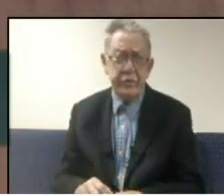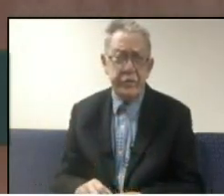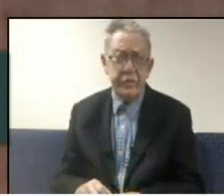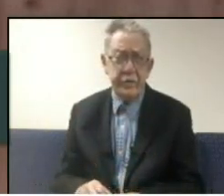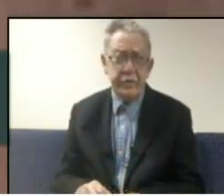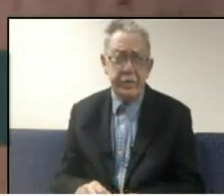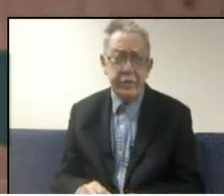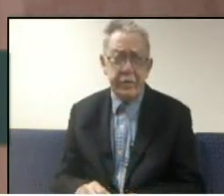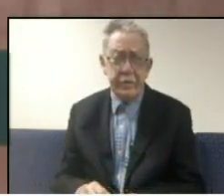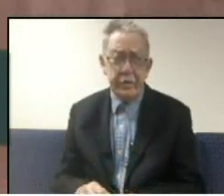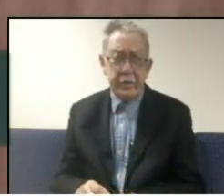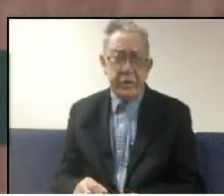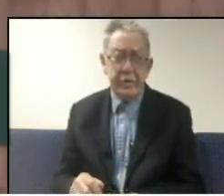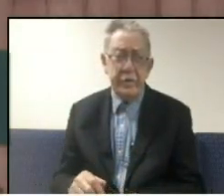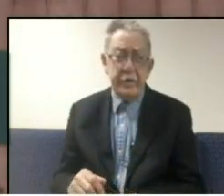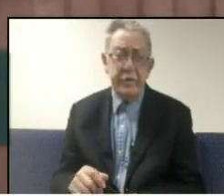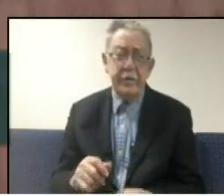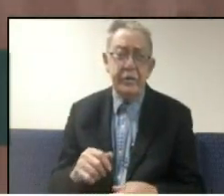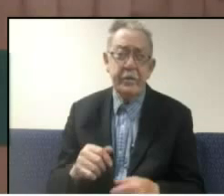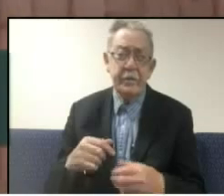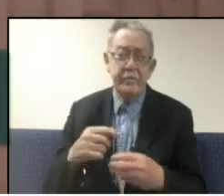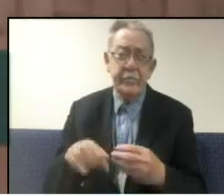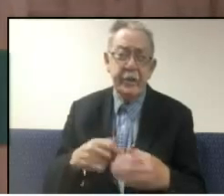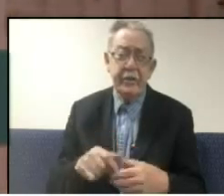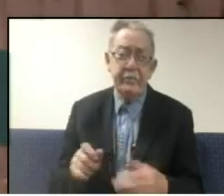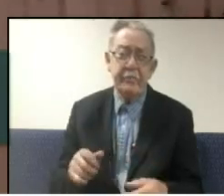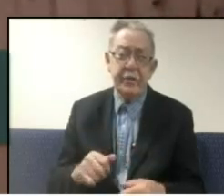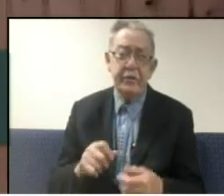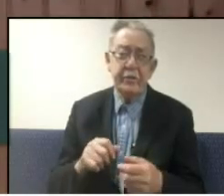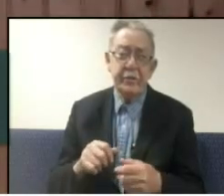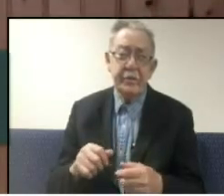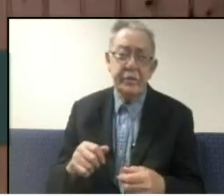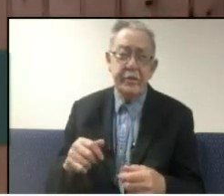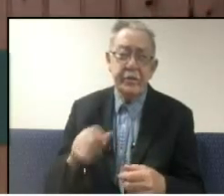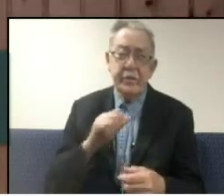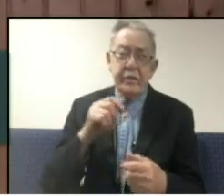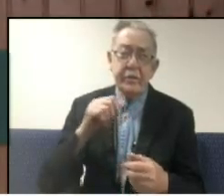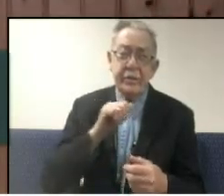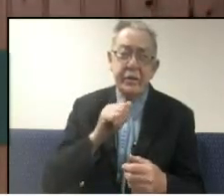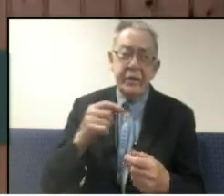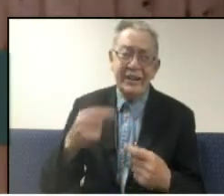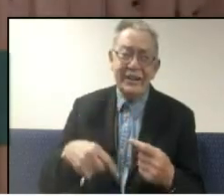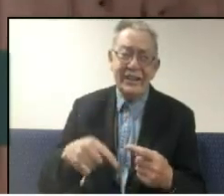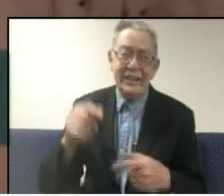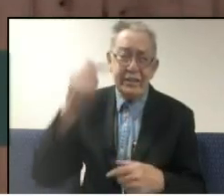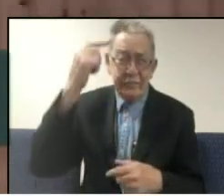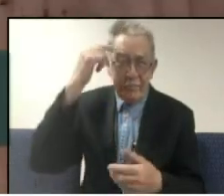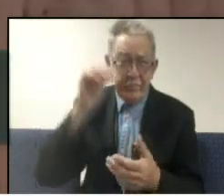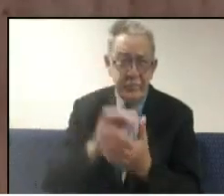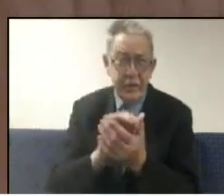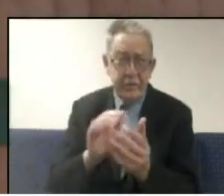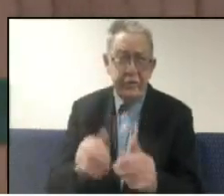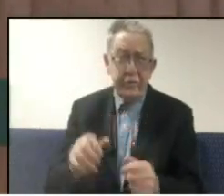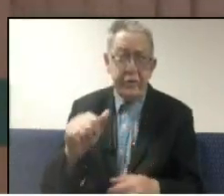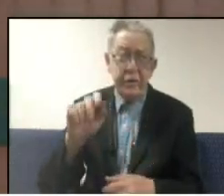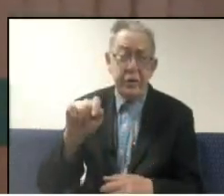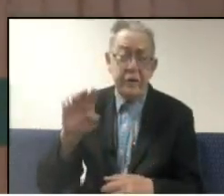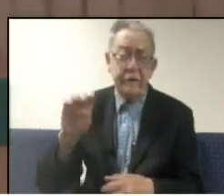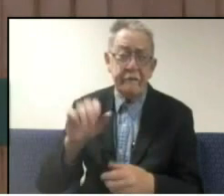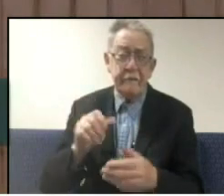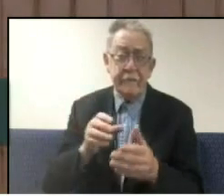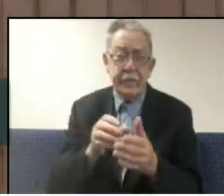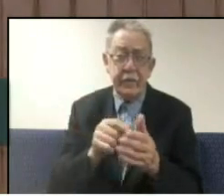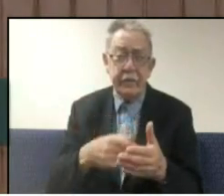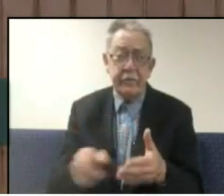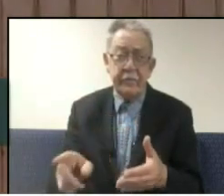unbelievable transformation of a human being. And so it tells us in verse 20 of Mark 5 that